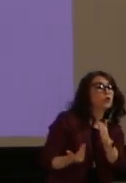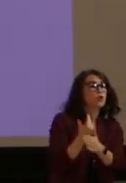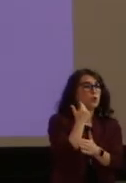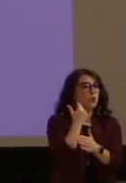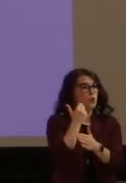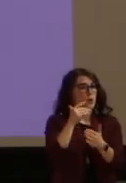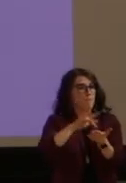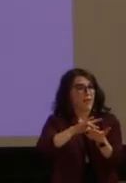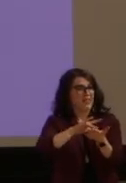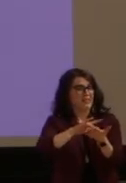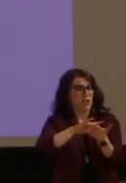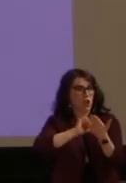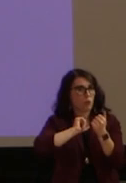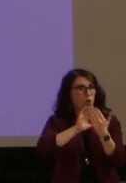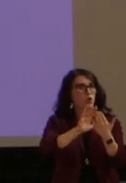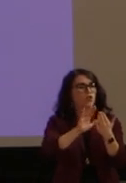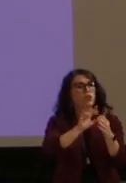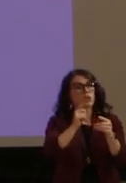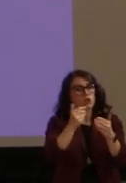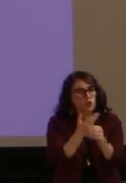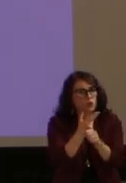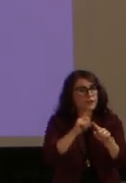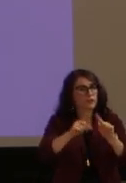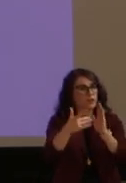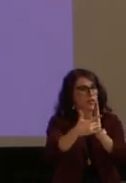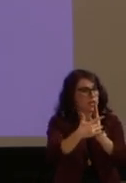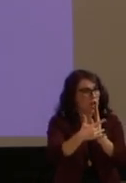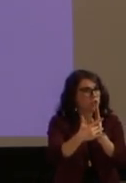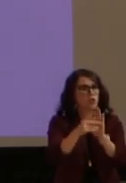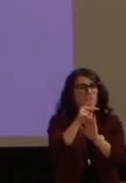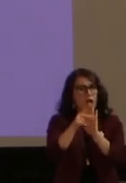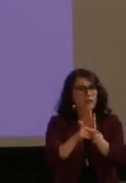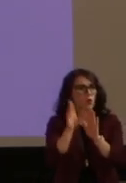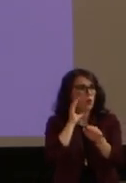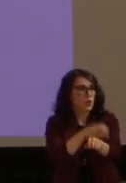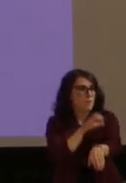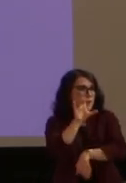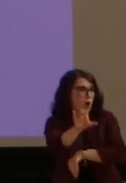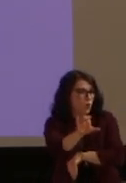research, technologies, and policies that empower patients, researchers, and